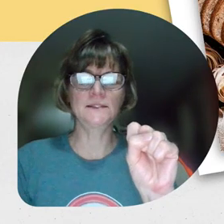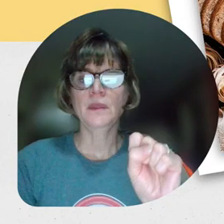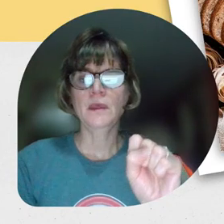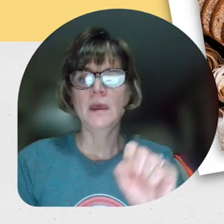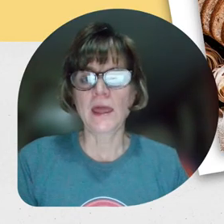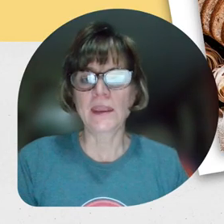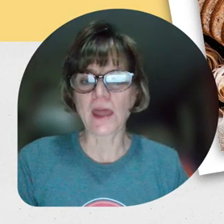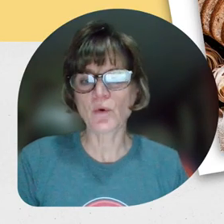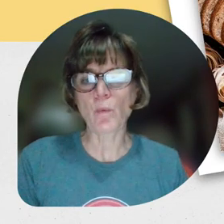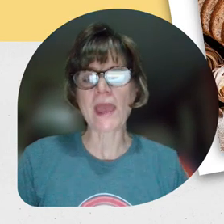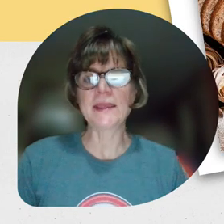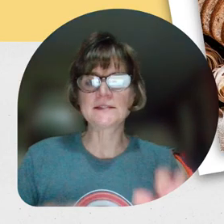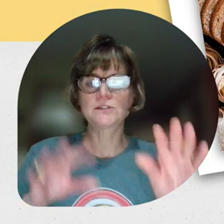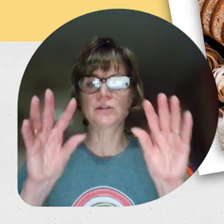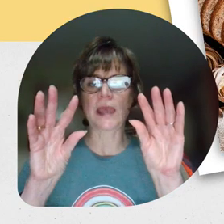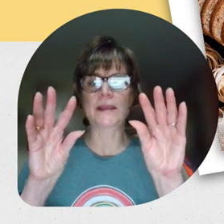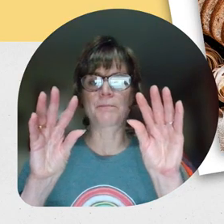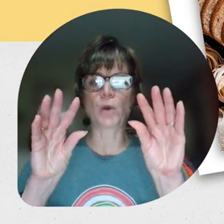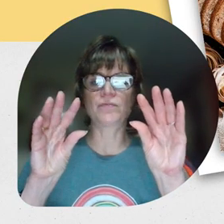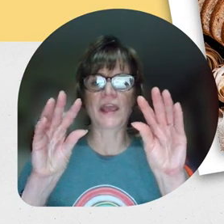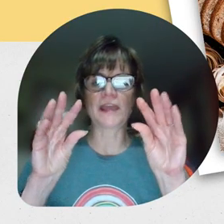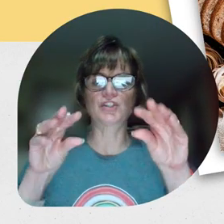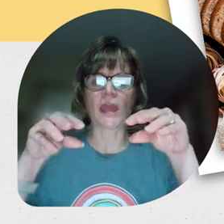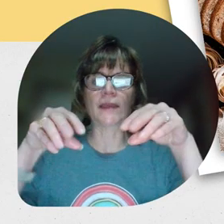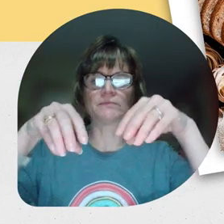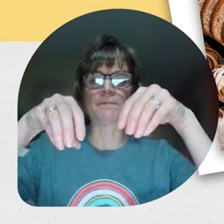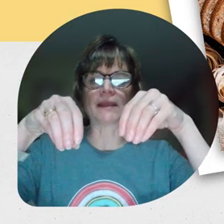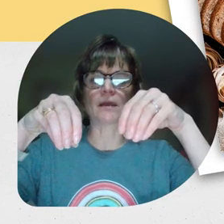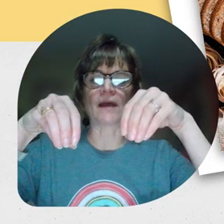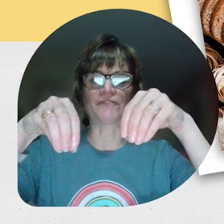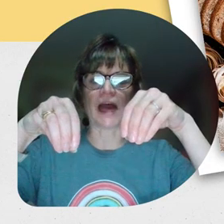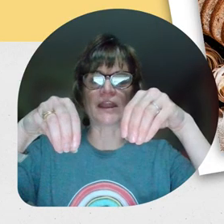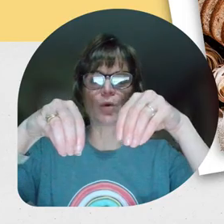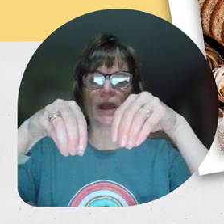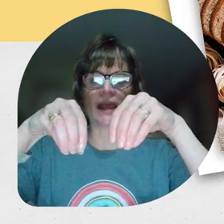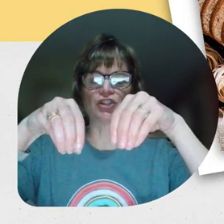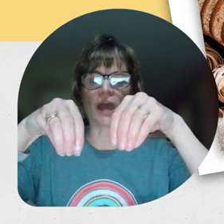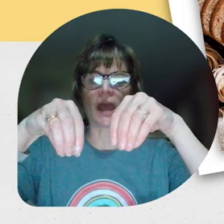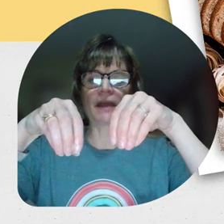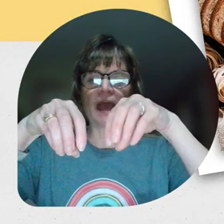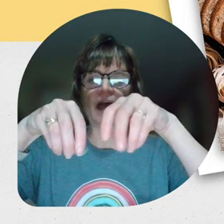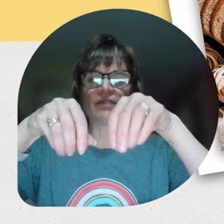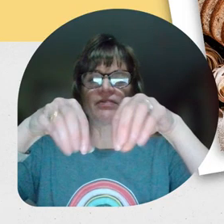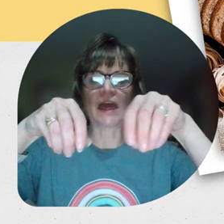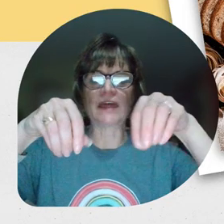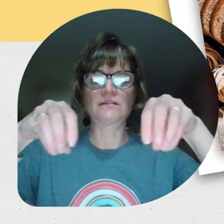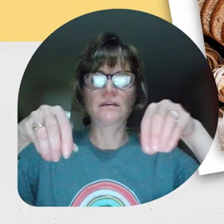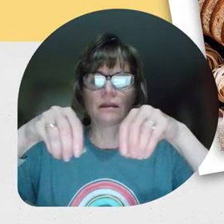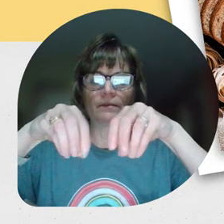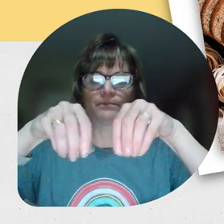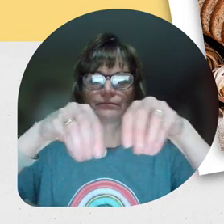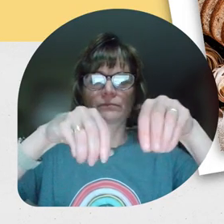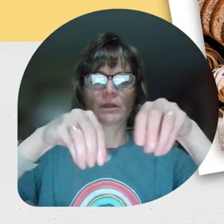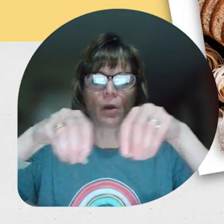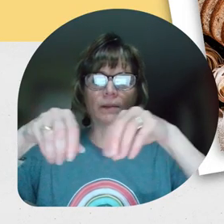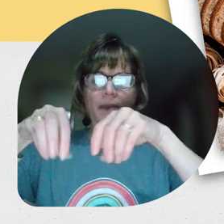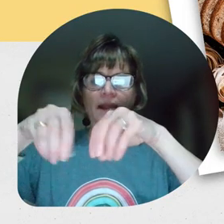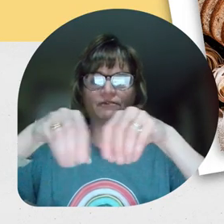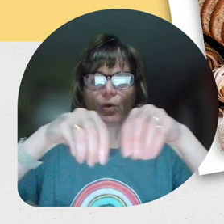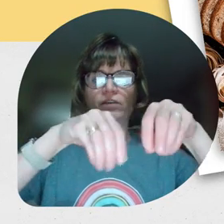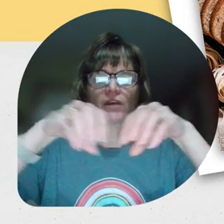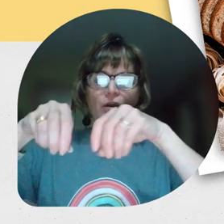Grain. Another way is to take both hand shapes and make a flat O hand shape, and then